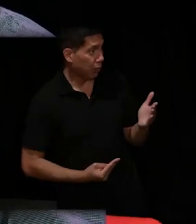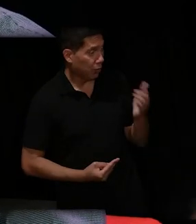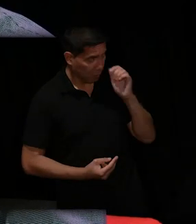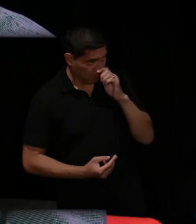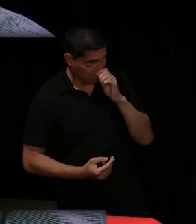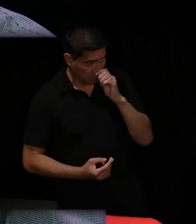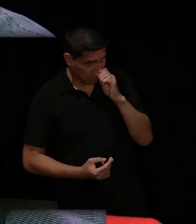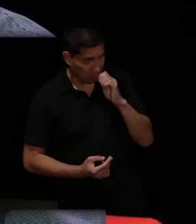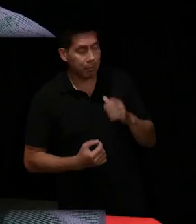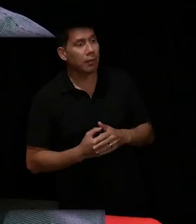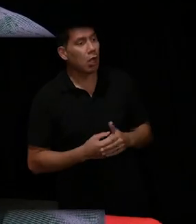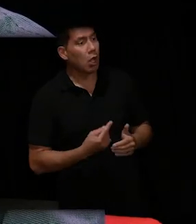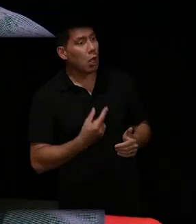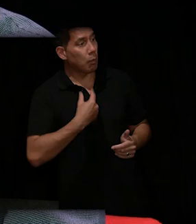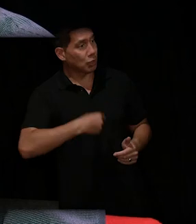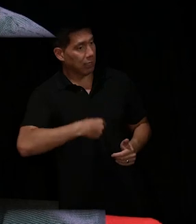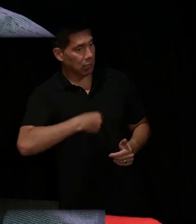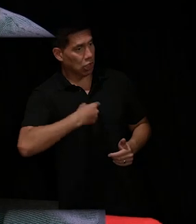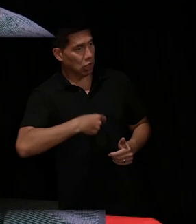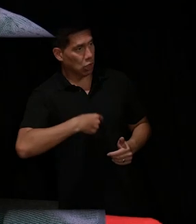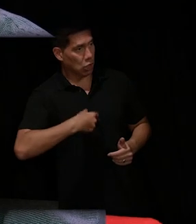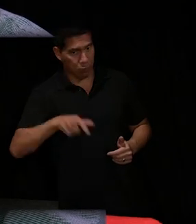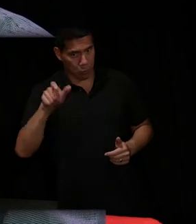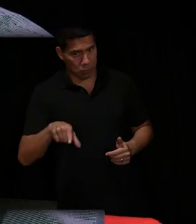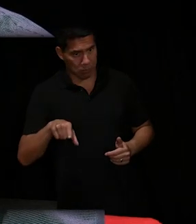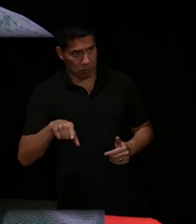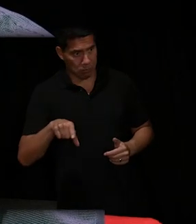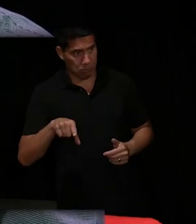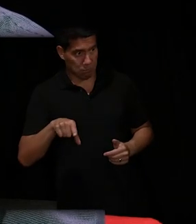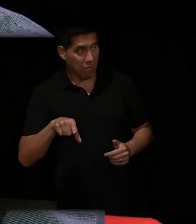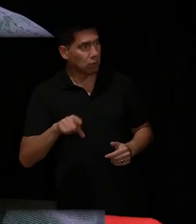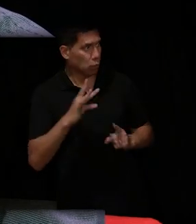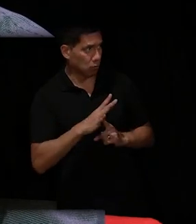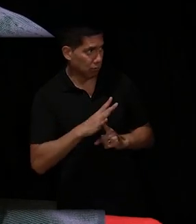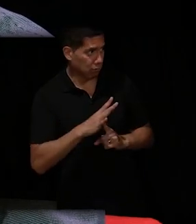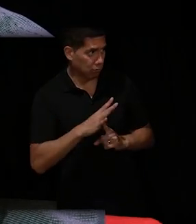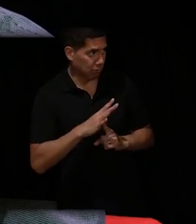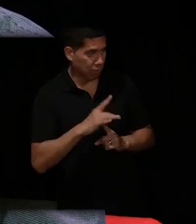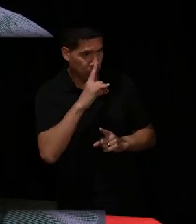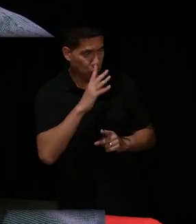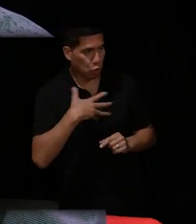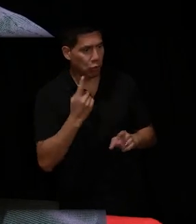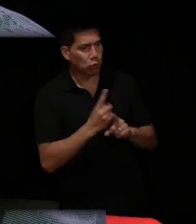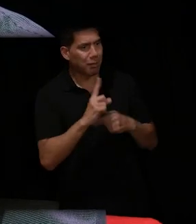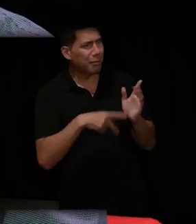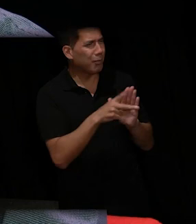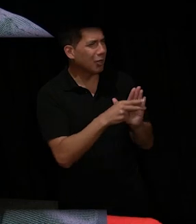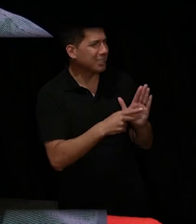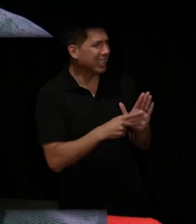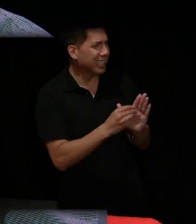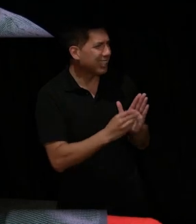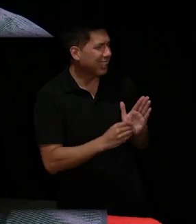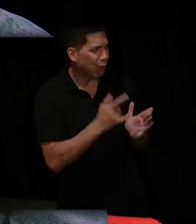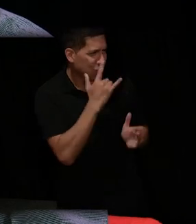the personality of a candidate is extremely important. People don't really want to talk about policy, unfortunately. They want